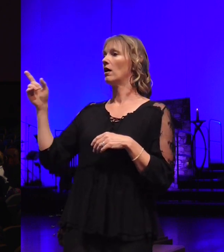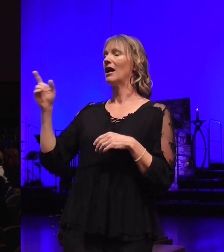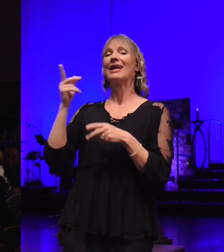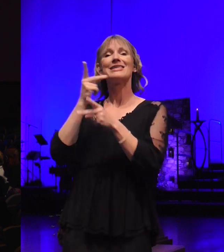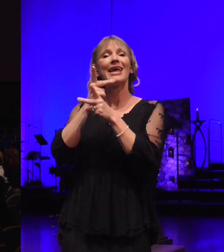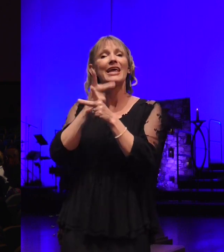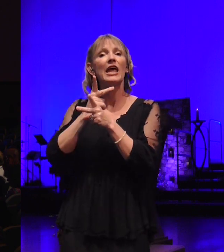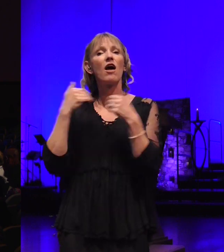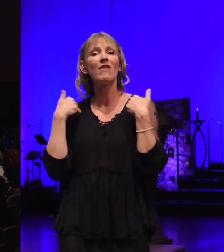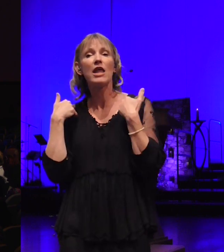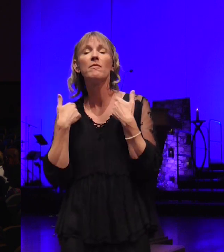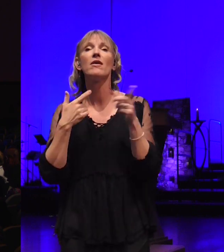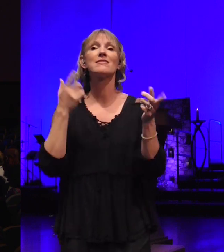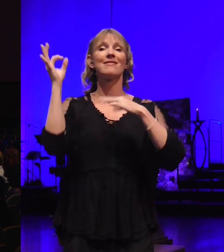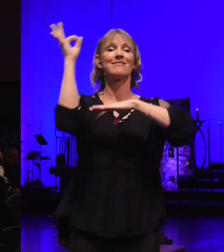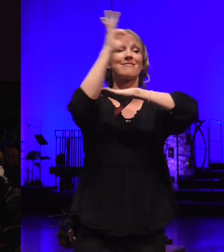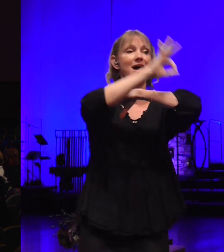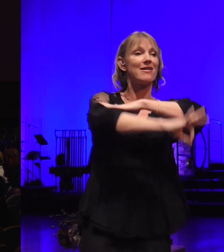Caring for animals. Sunsets.